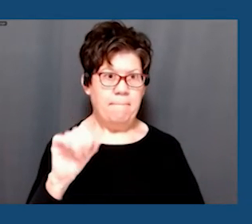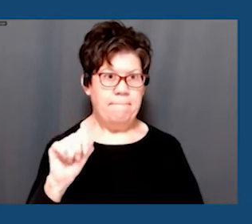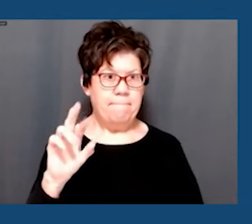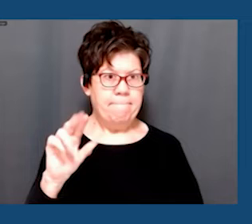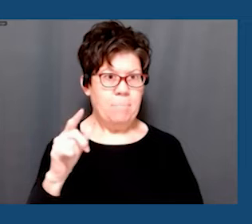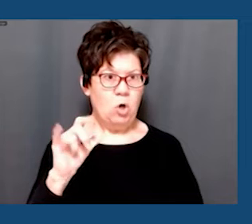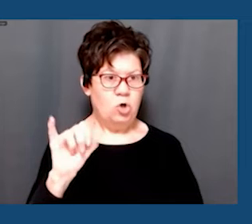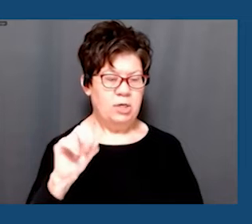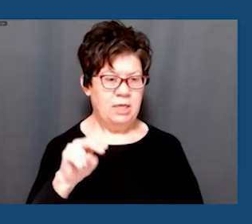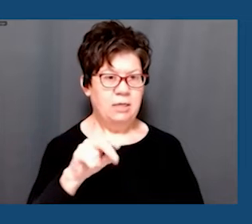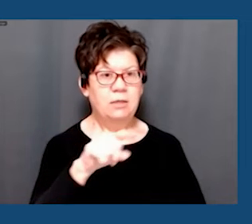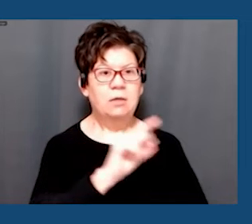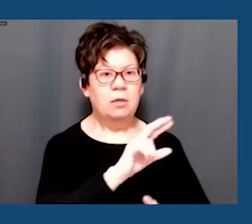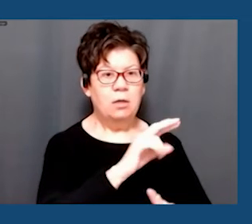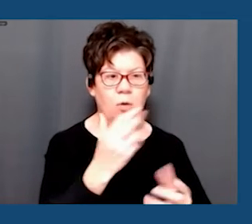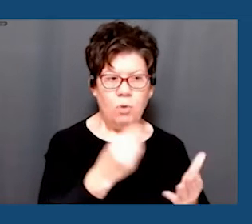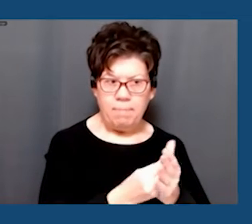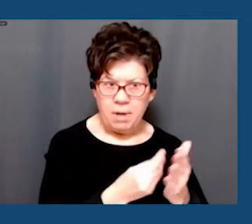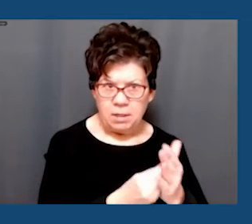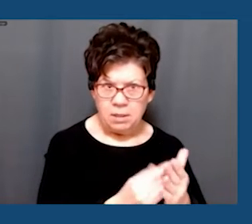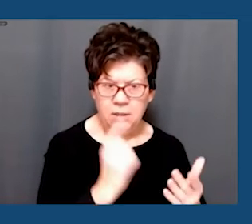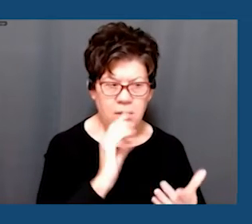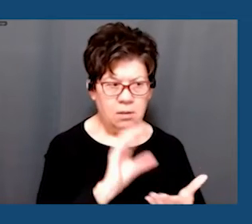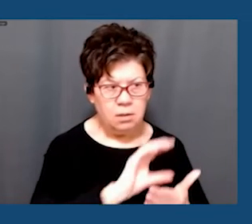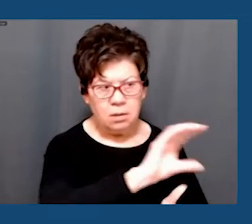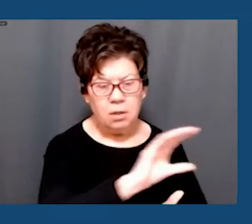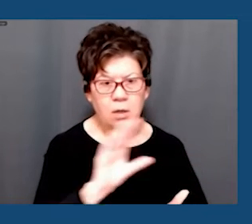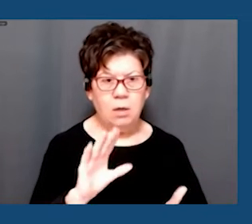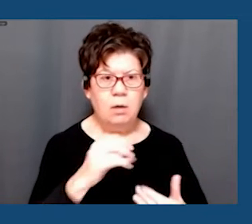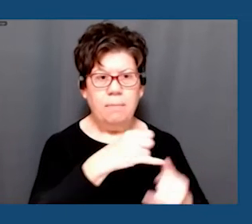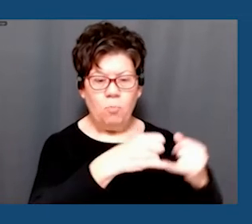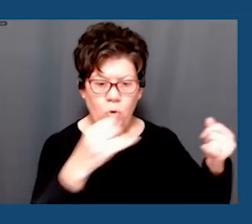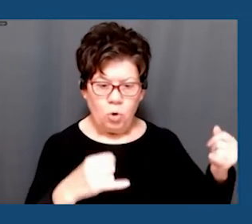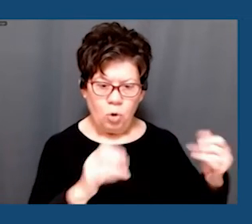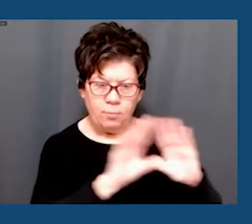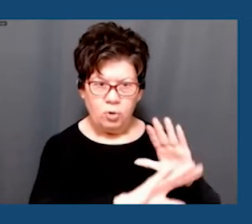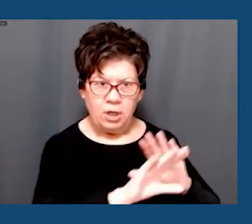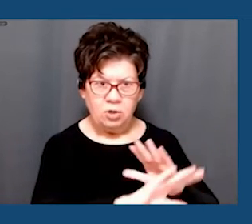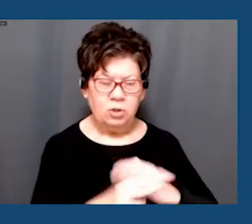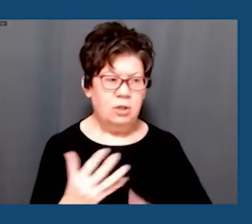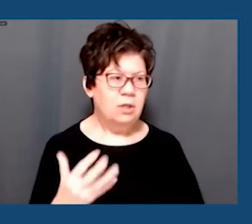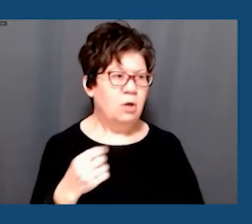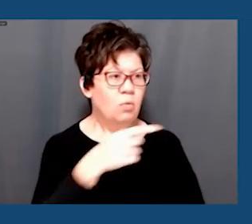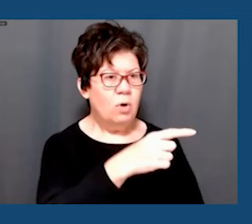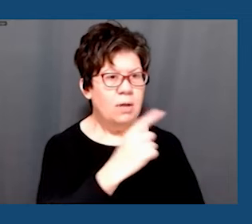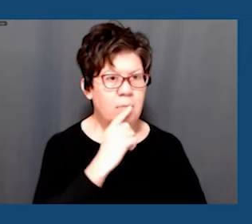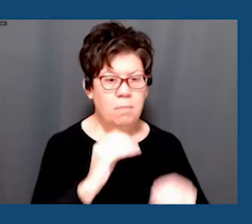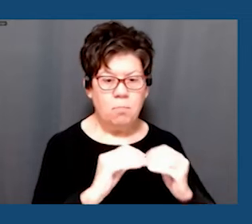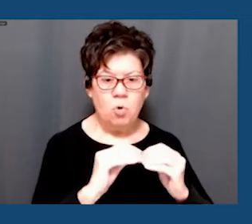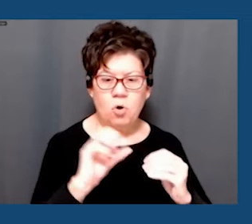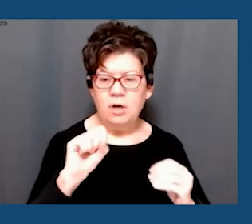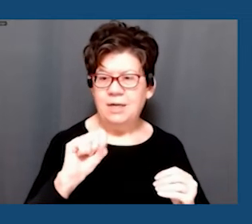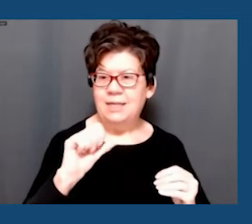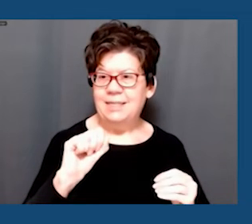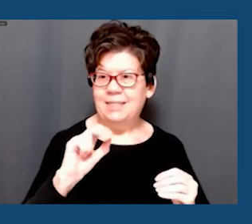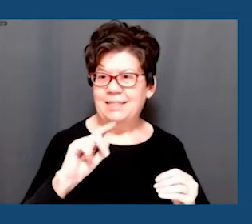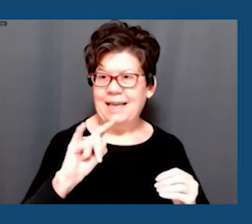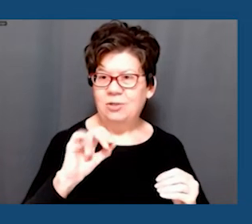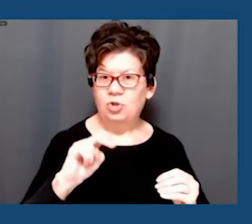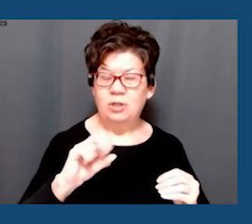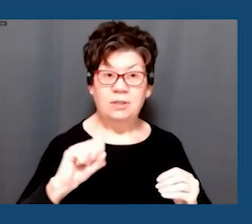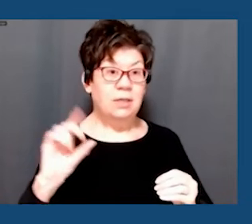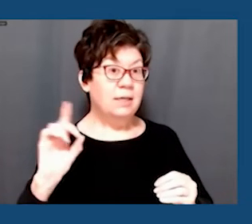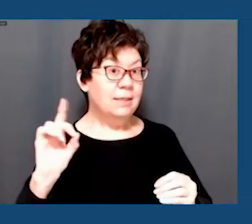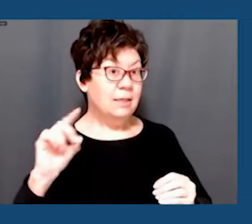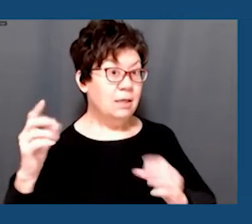border. They wanted more money for border protection. They wanted employer sanctions. They're the ones who initiated that. Democrats wanted the 4 million people who are